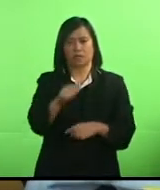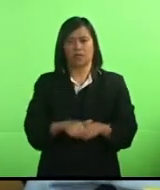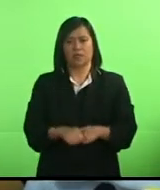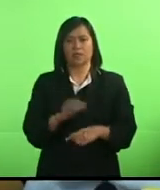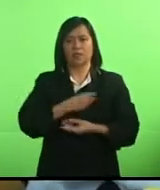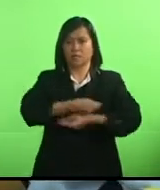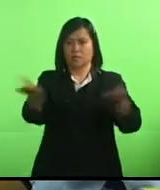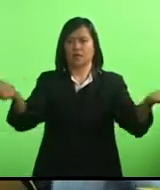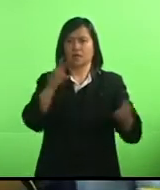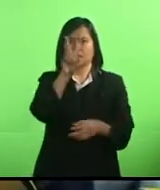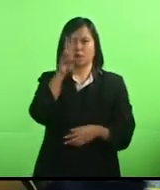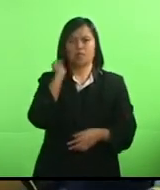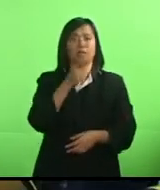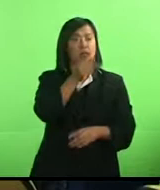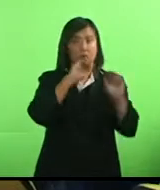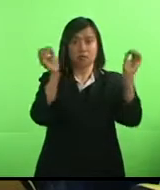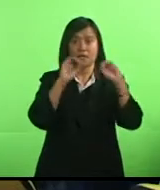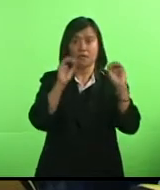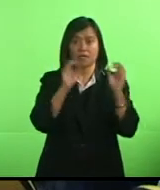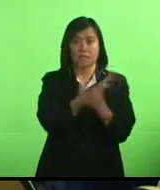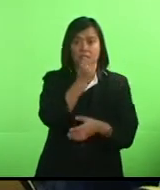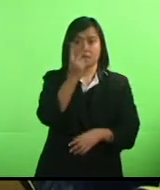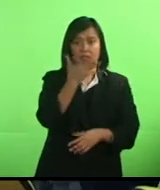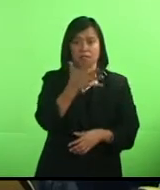Yes? Don't have the other one?